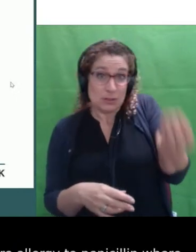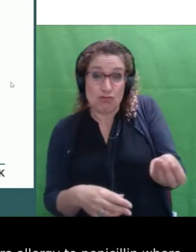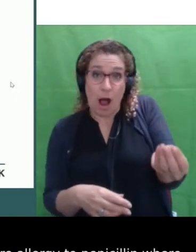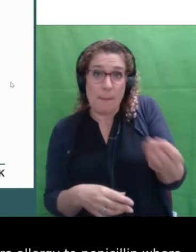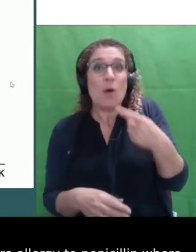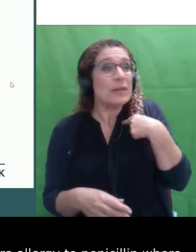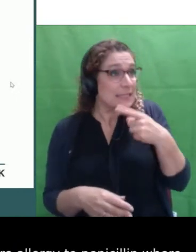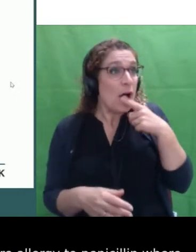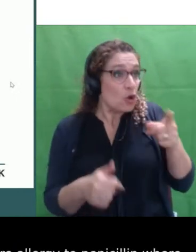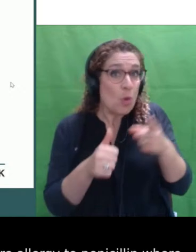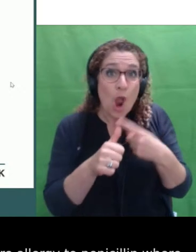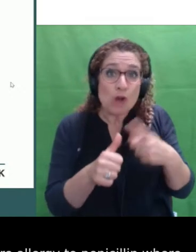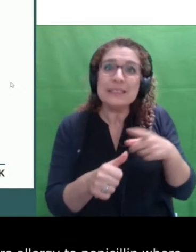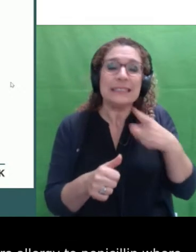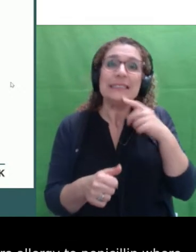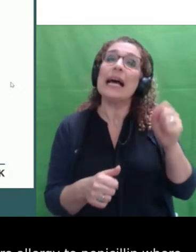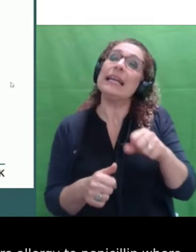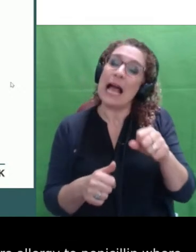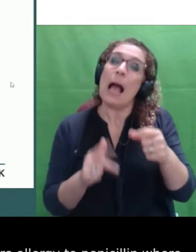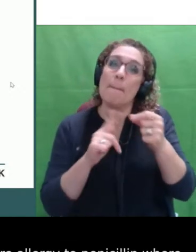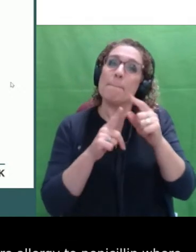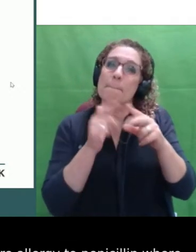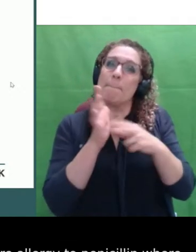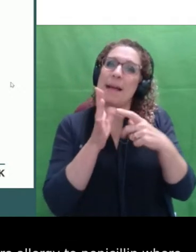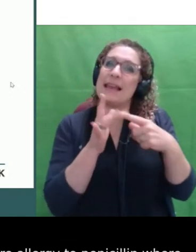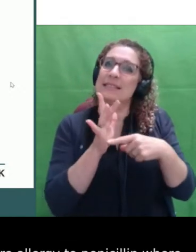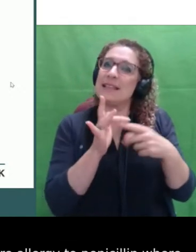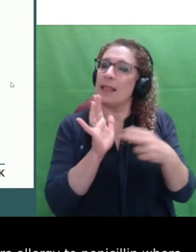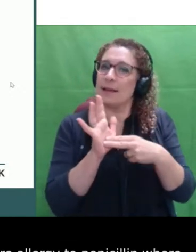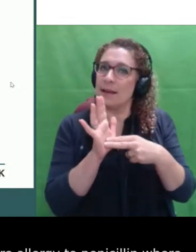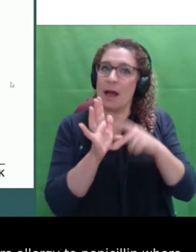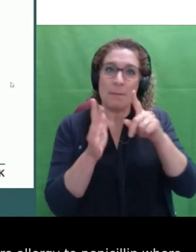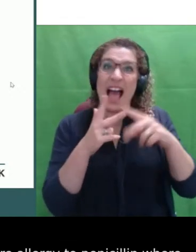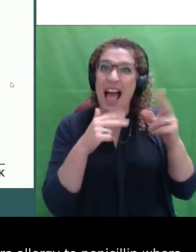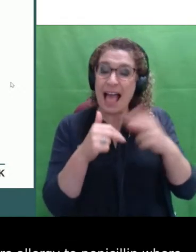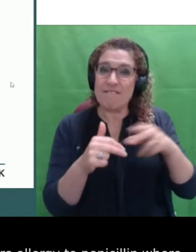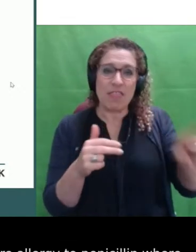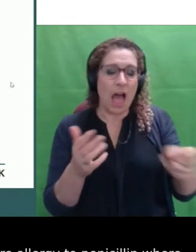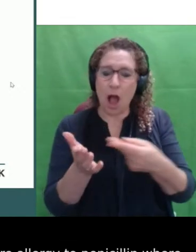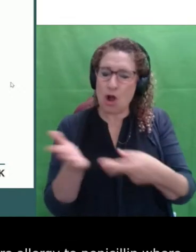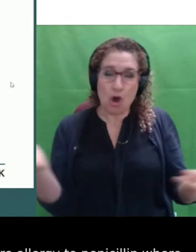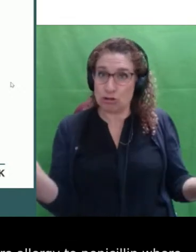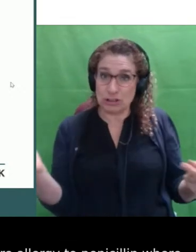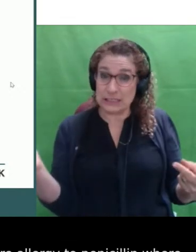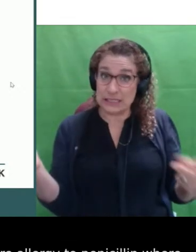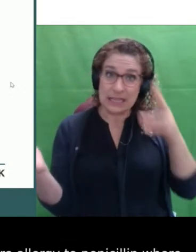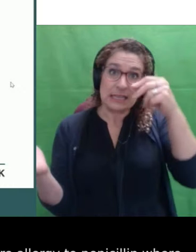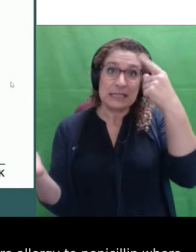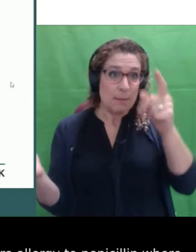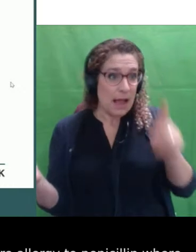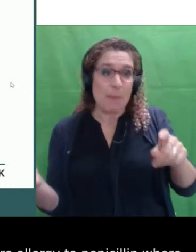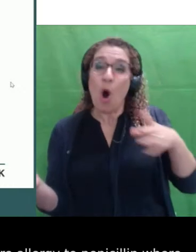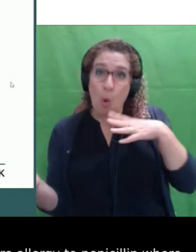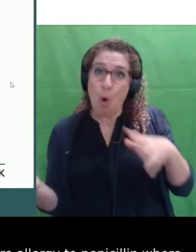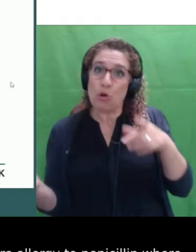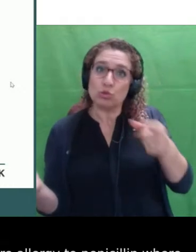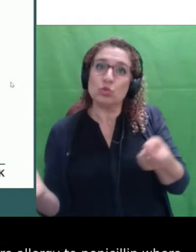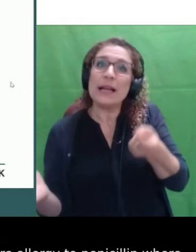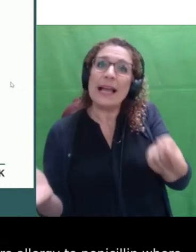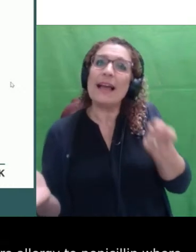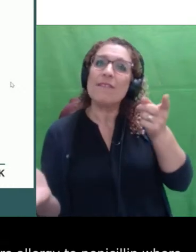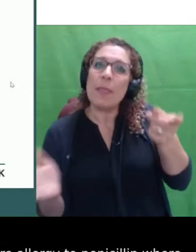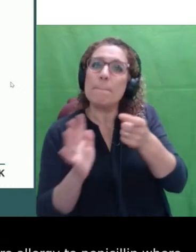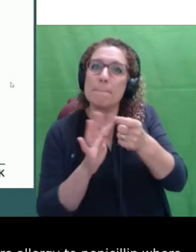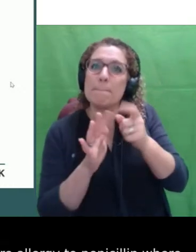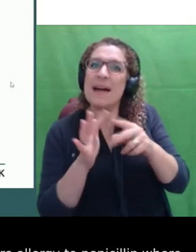say yes penicillin so we won't give it to them if they're unconscious and someone comes along and they're a paramedic and they want to give them penicillin then they would